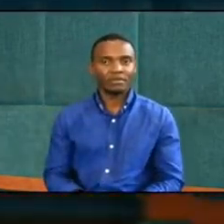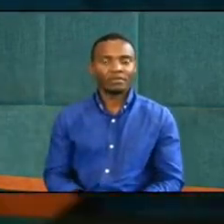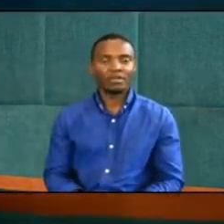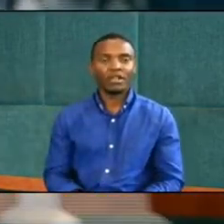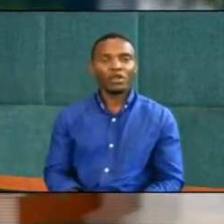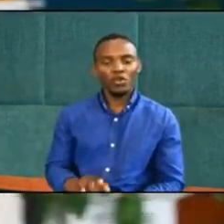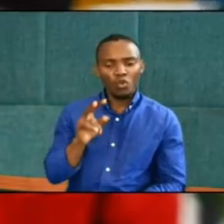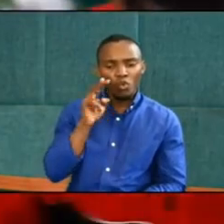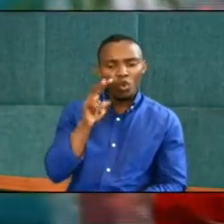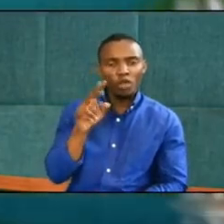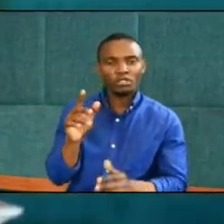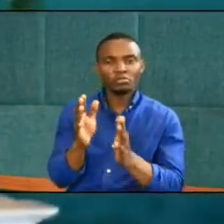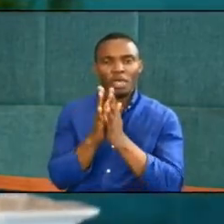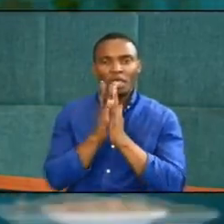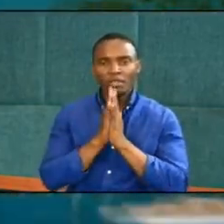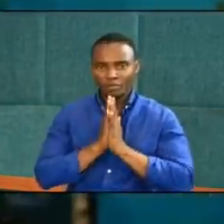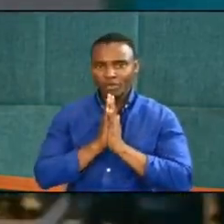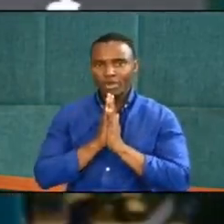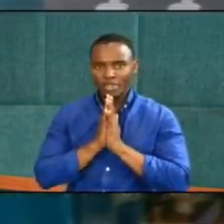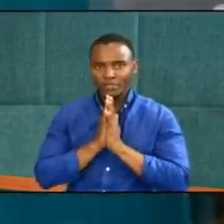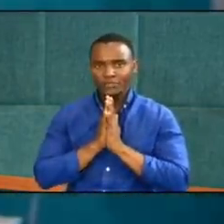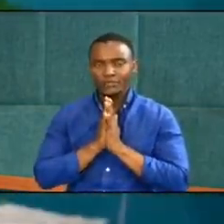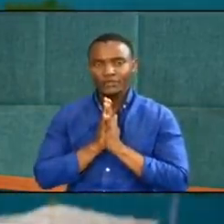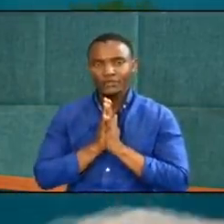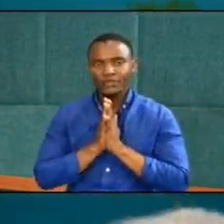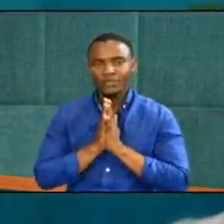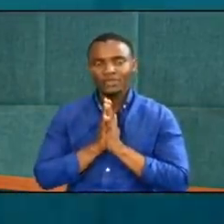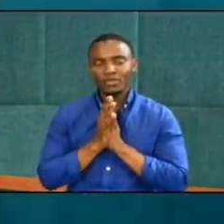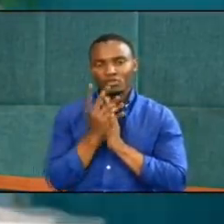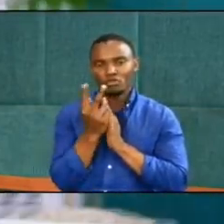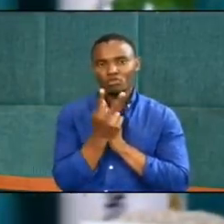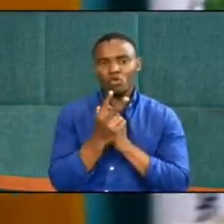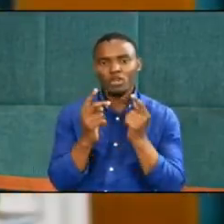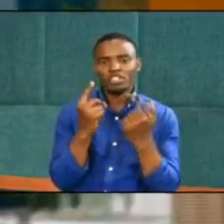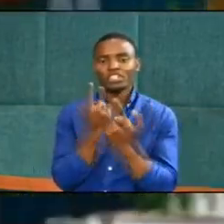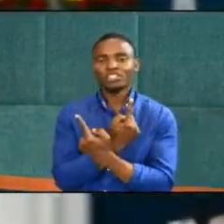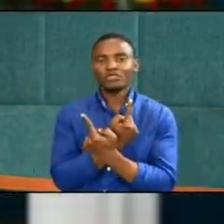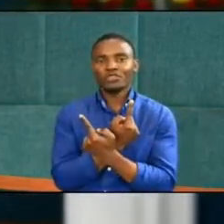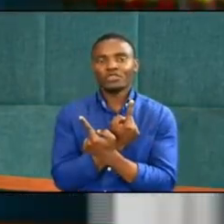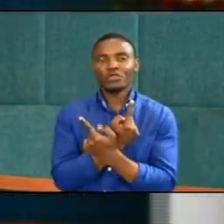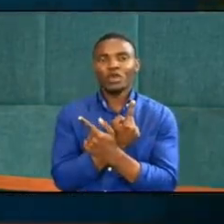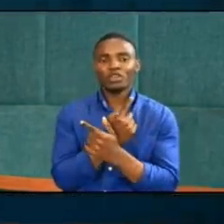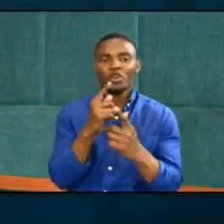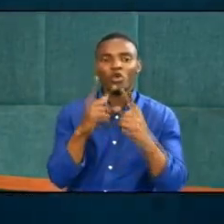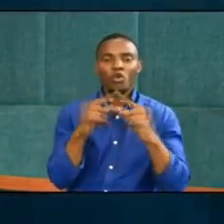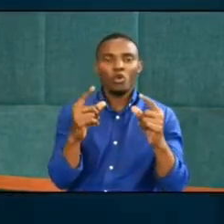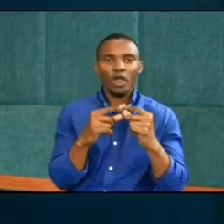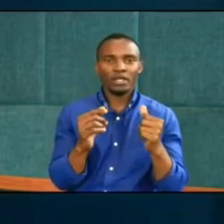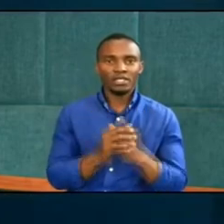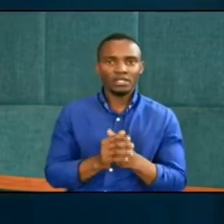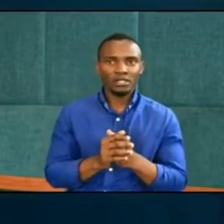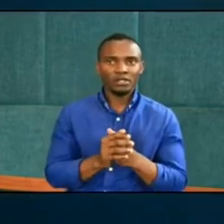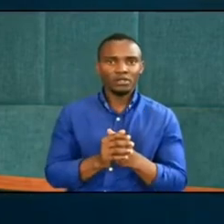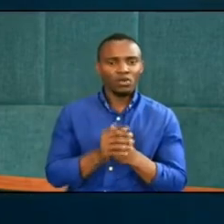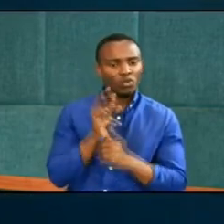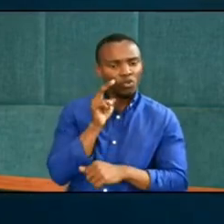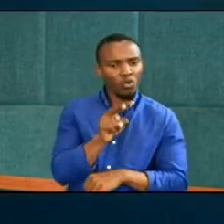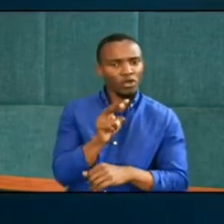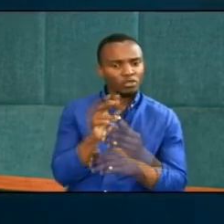and pray. Those are two different, um, action words. Take heed, be careful,